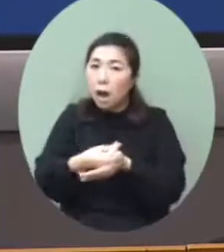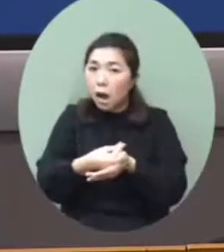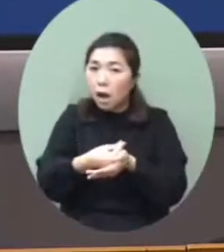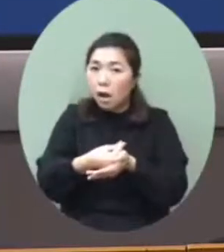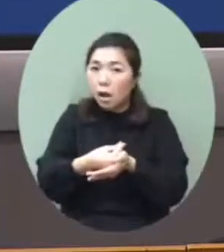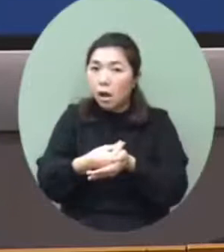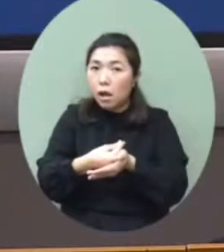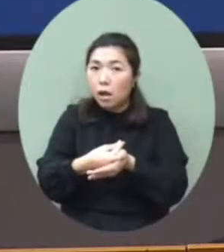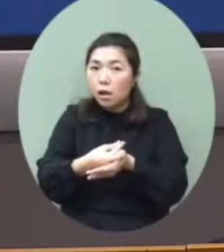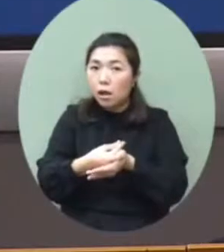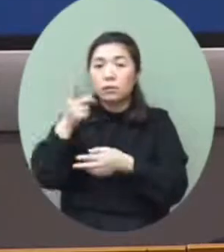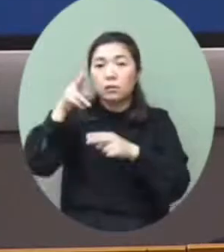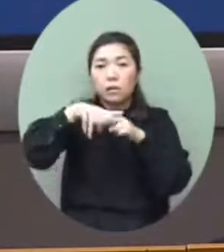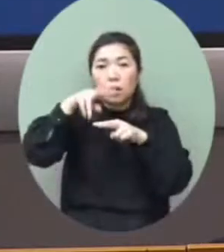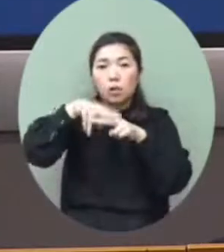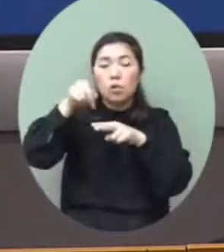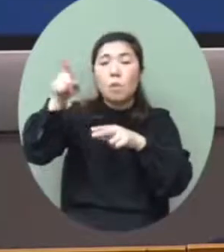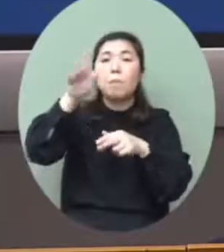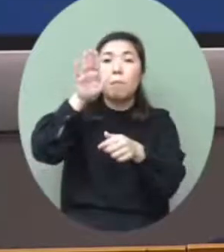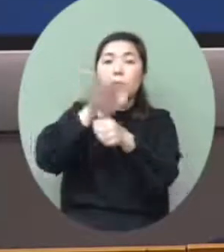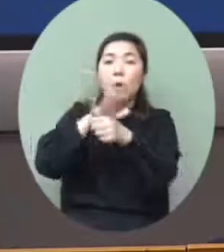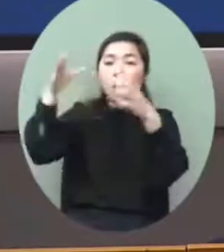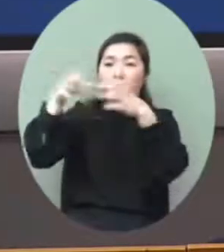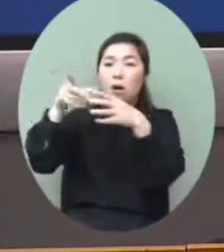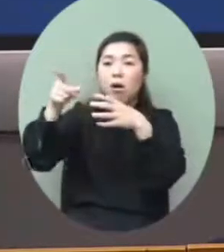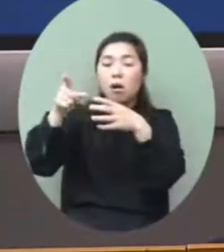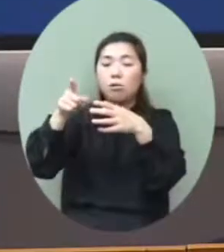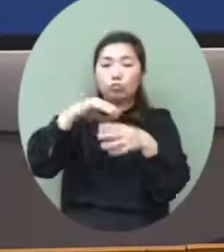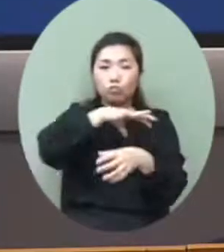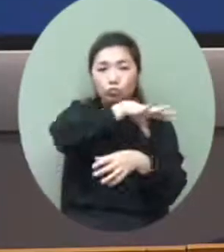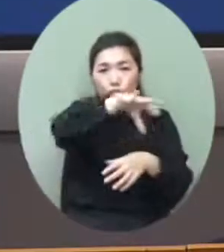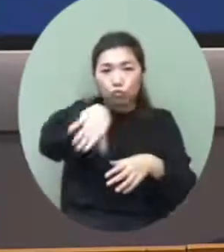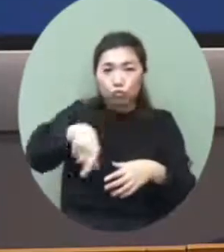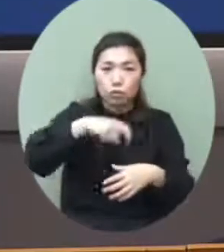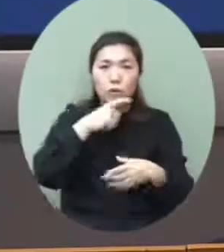Medical supplies have arrived in Hong Kong from the central